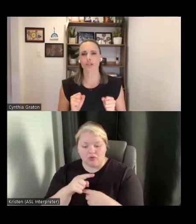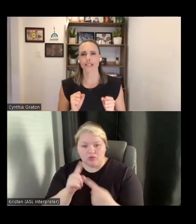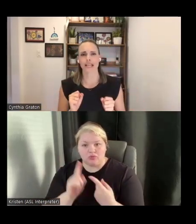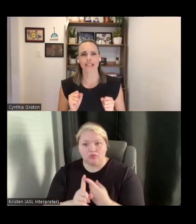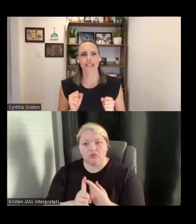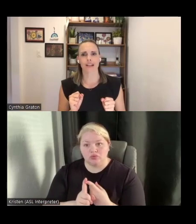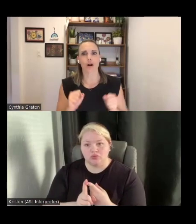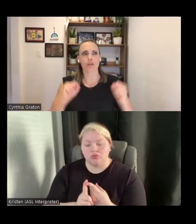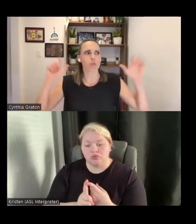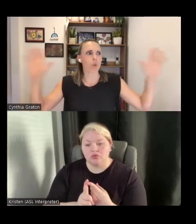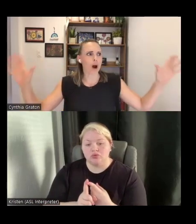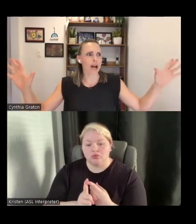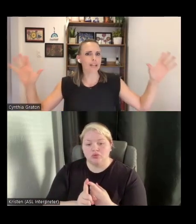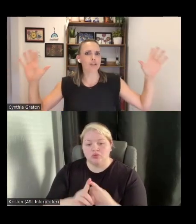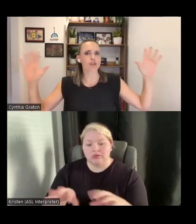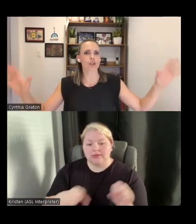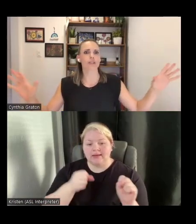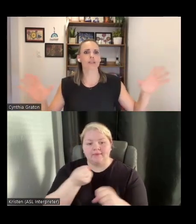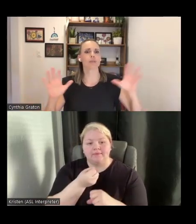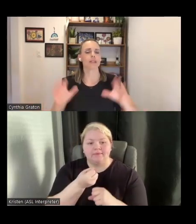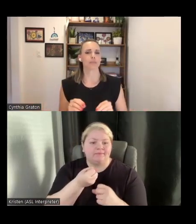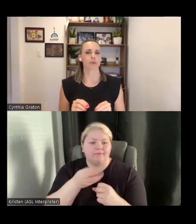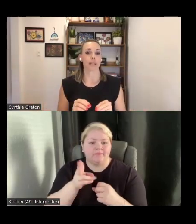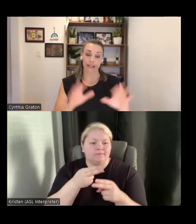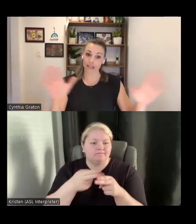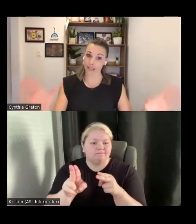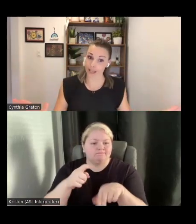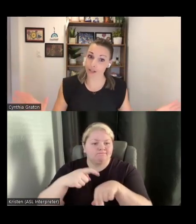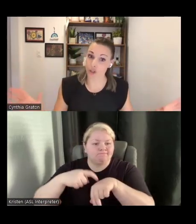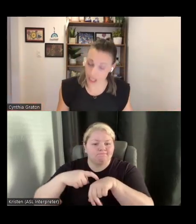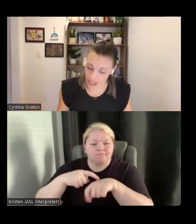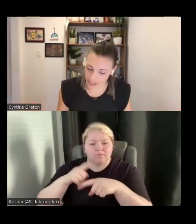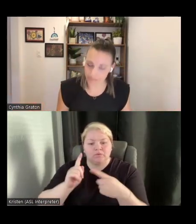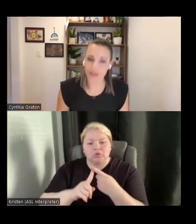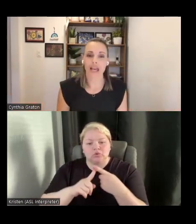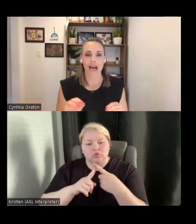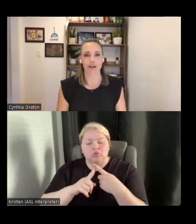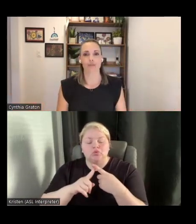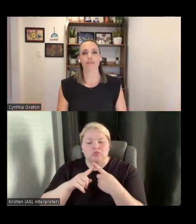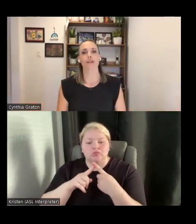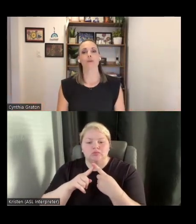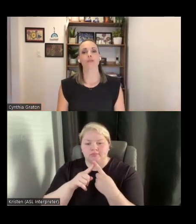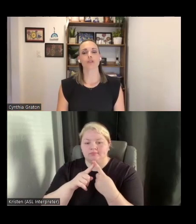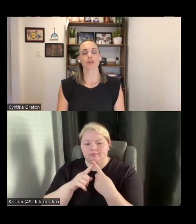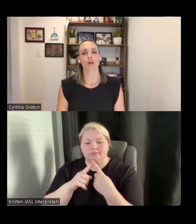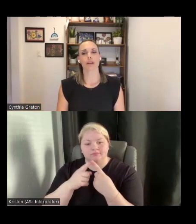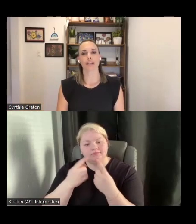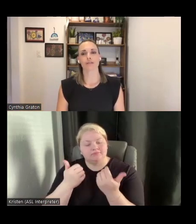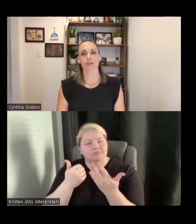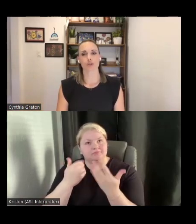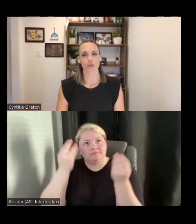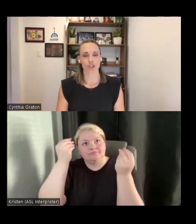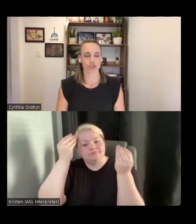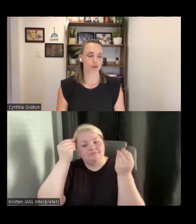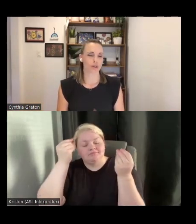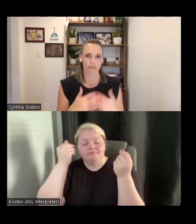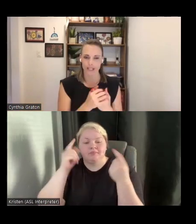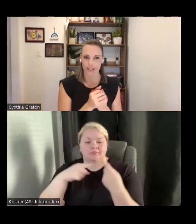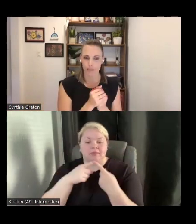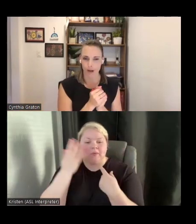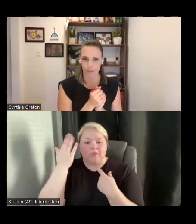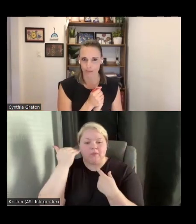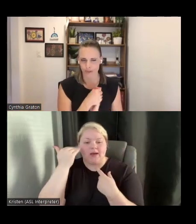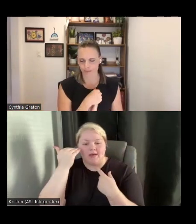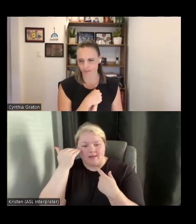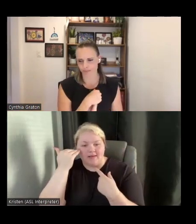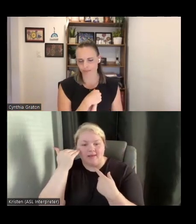our understanding of why certain people, in this case, Jake, have difficulty tolerating frustrations or